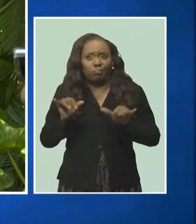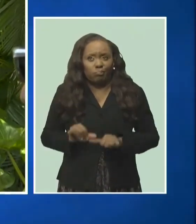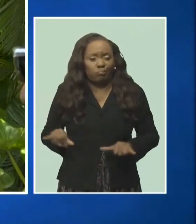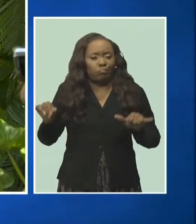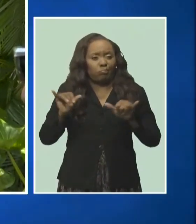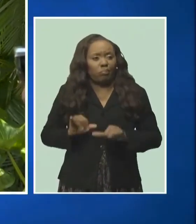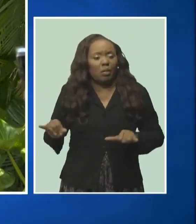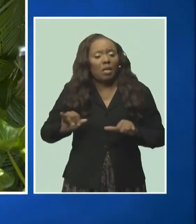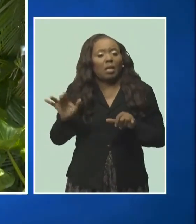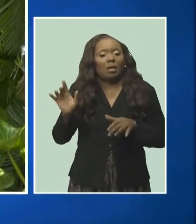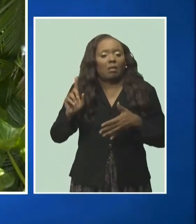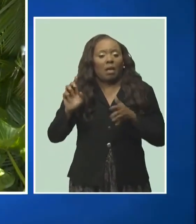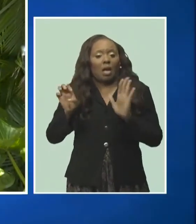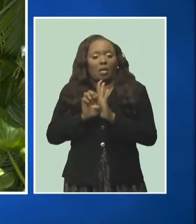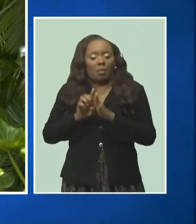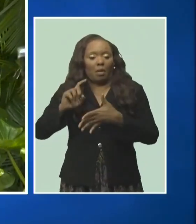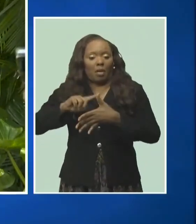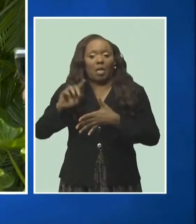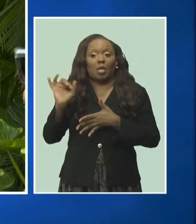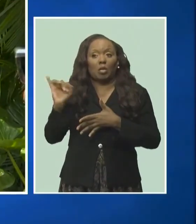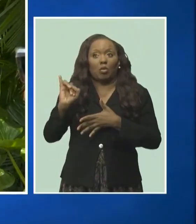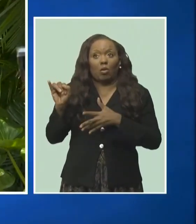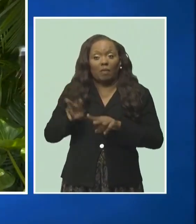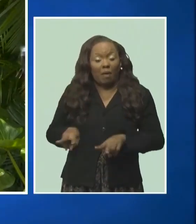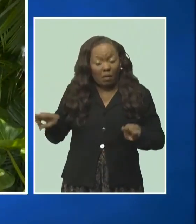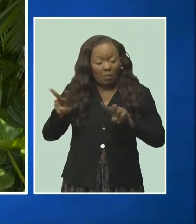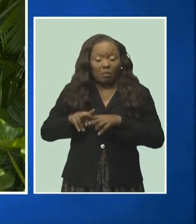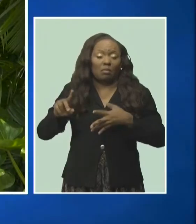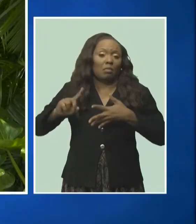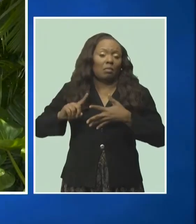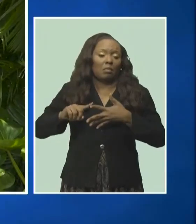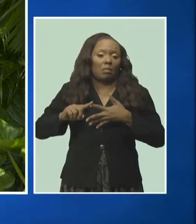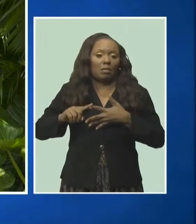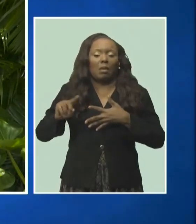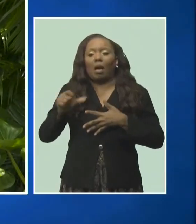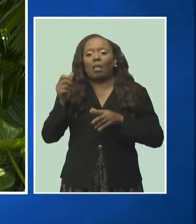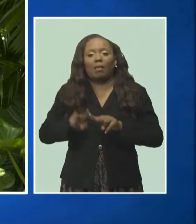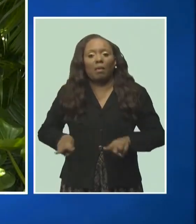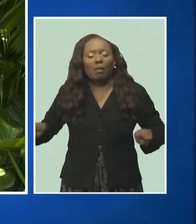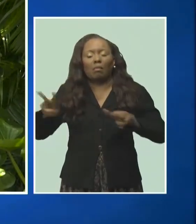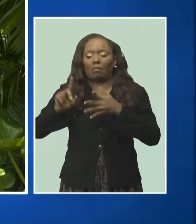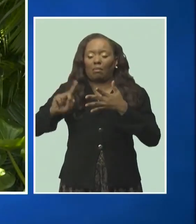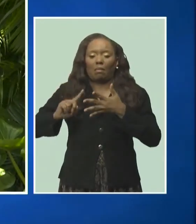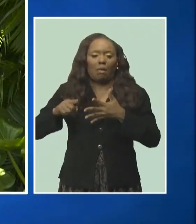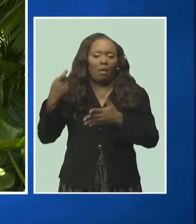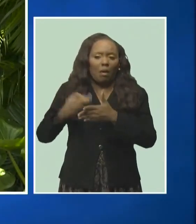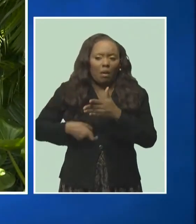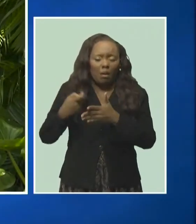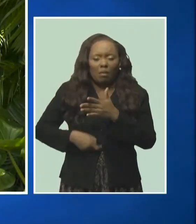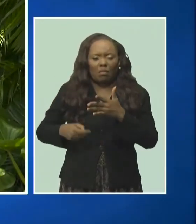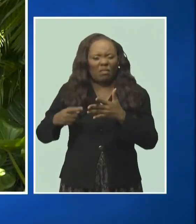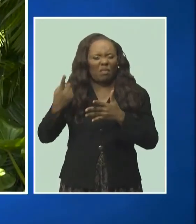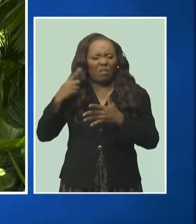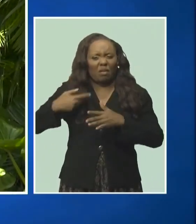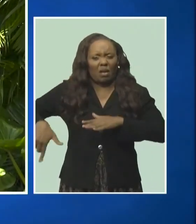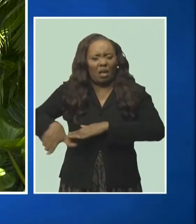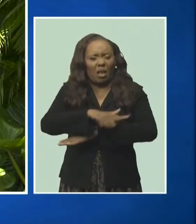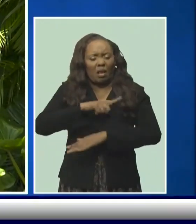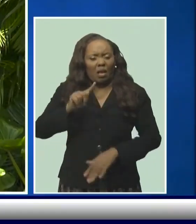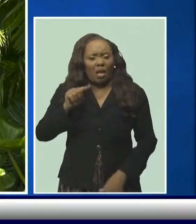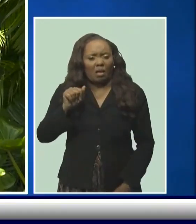boys' show continued as she picked up another goal as SMS took full control of the third and fourth, just as they did in the first